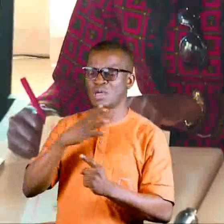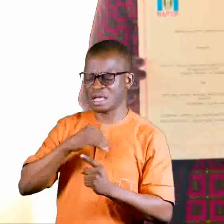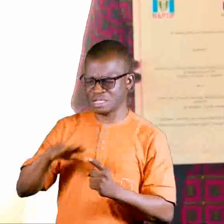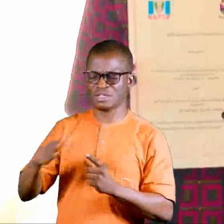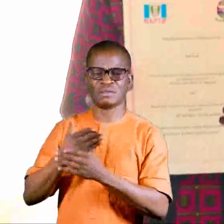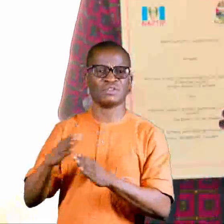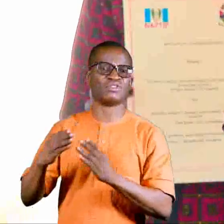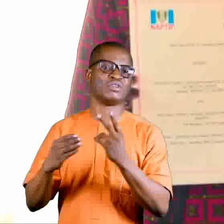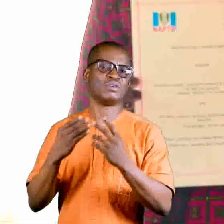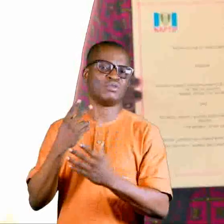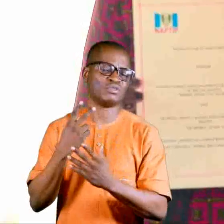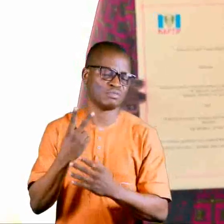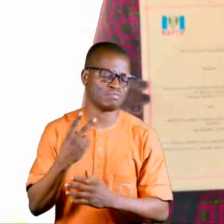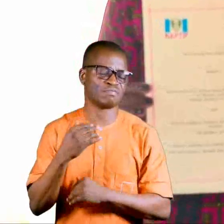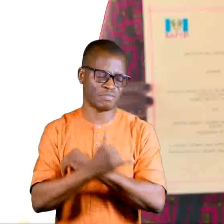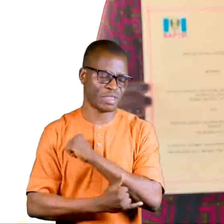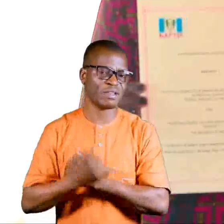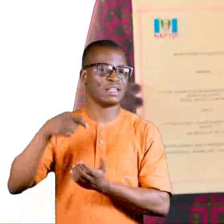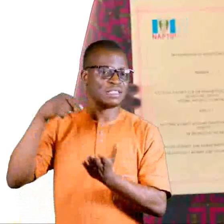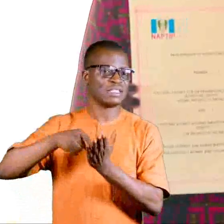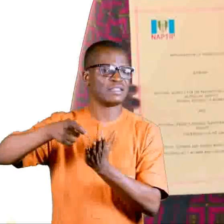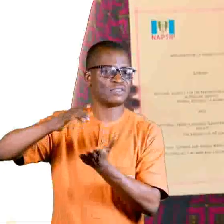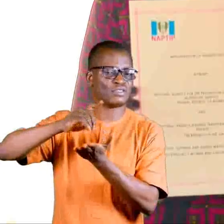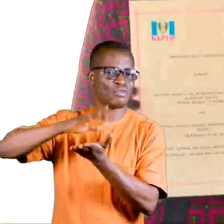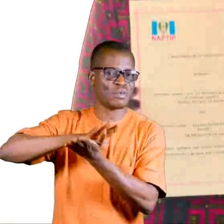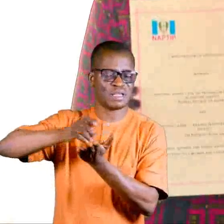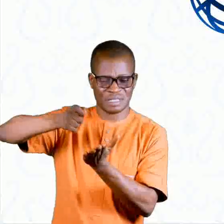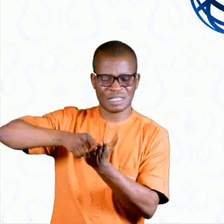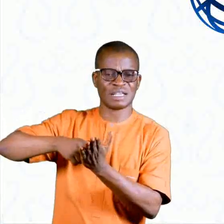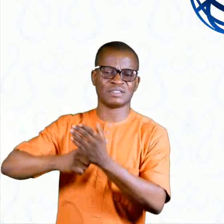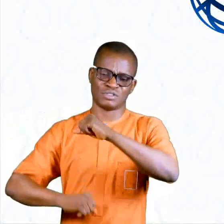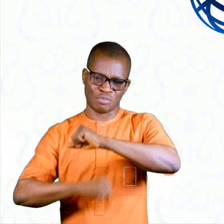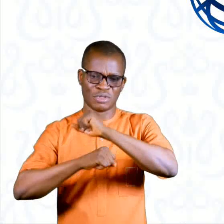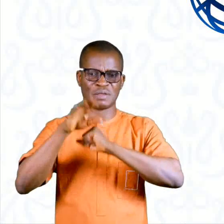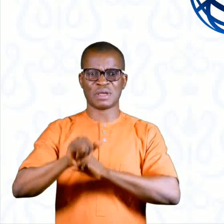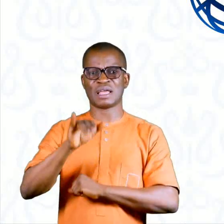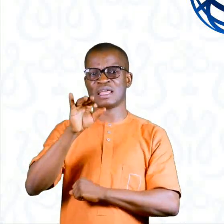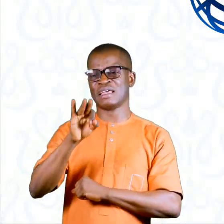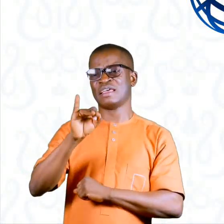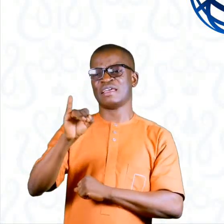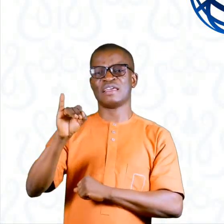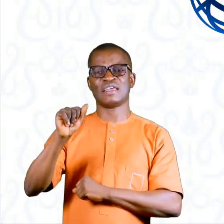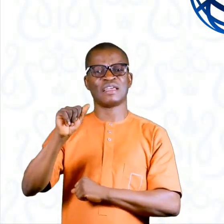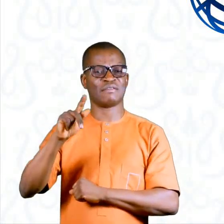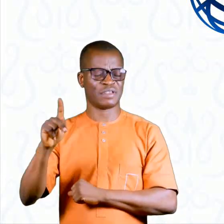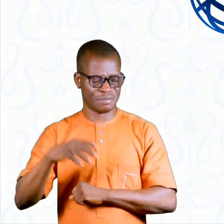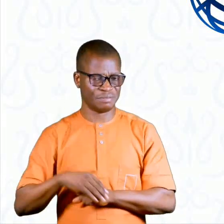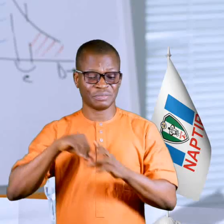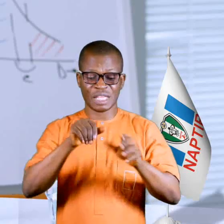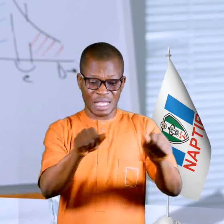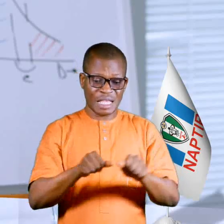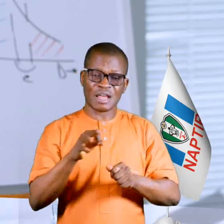two countries. This signing was facilitated by FIAP.